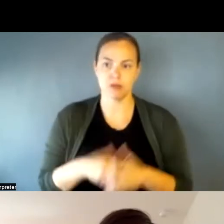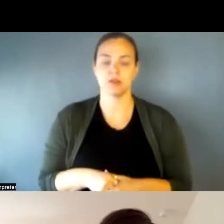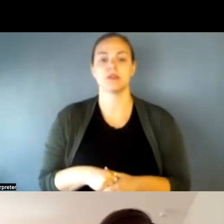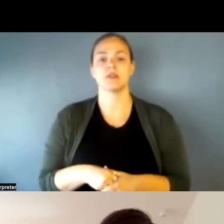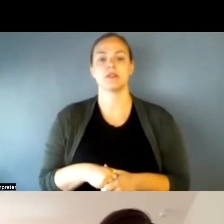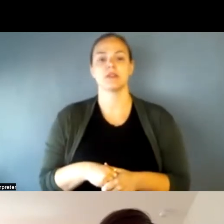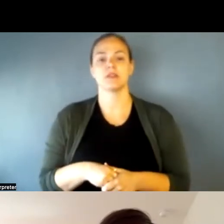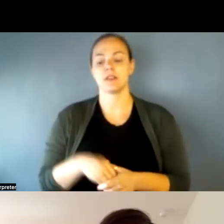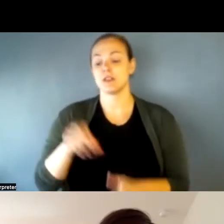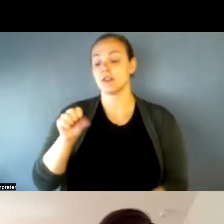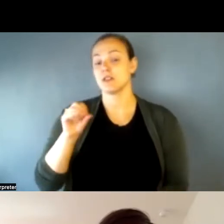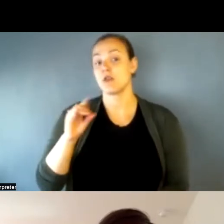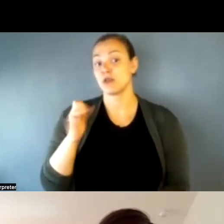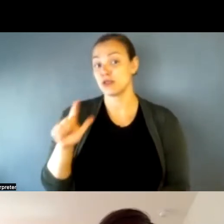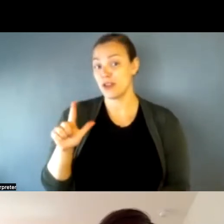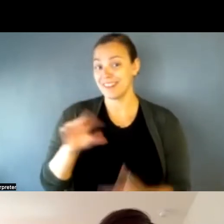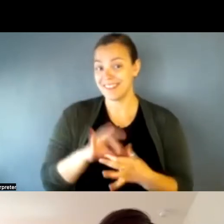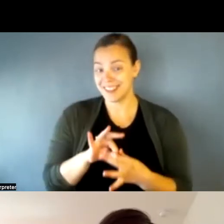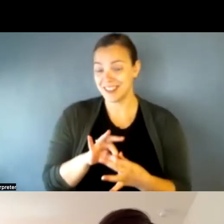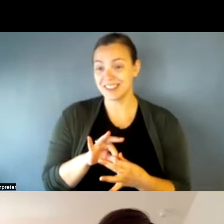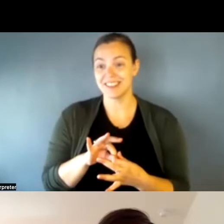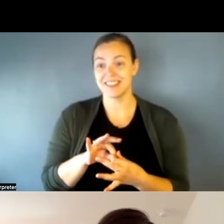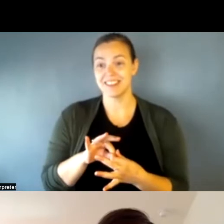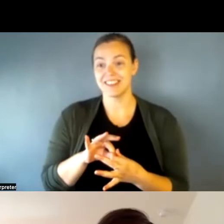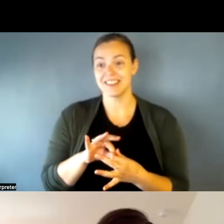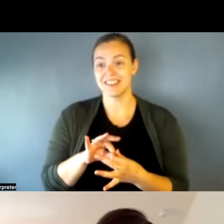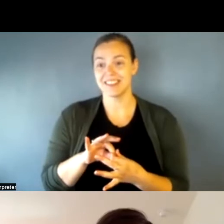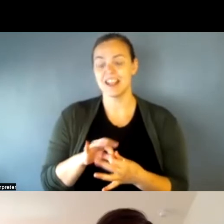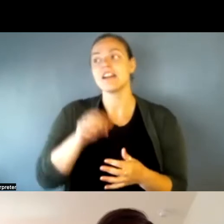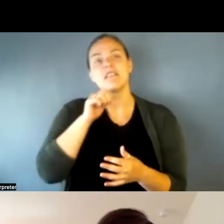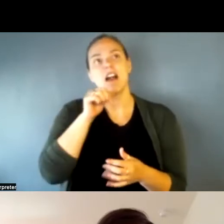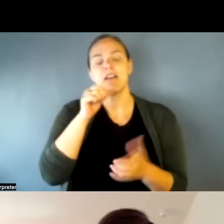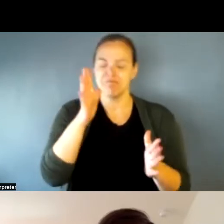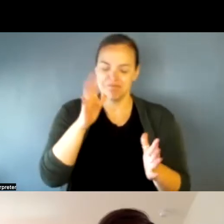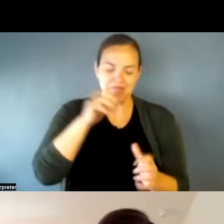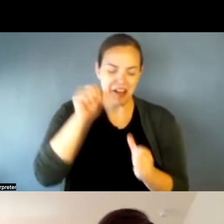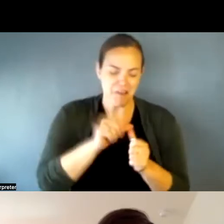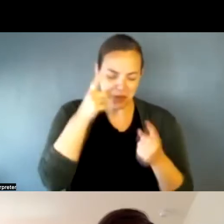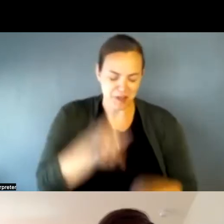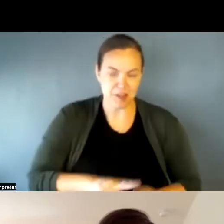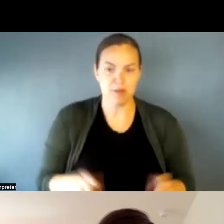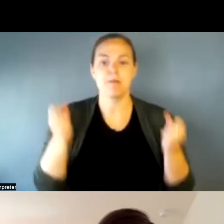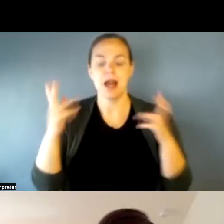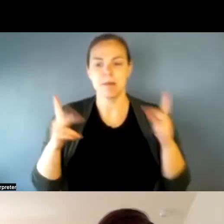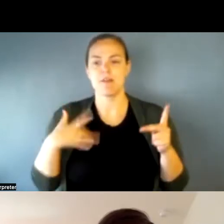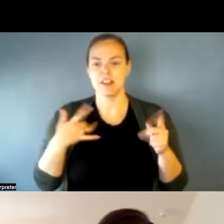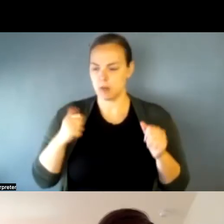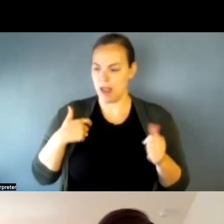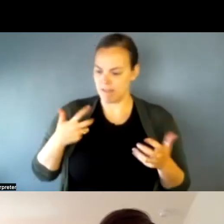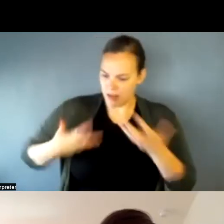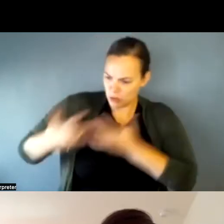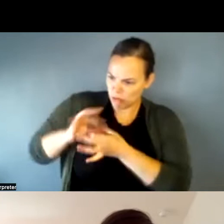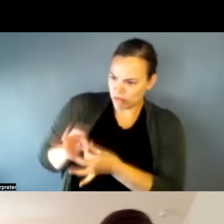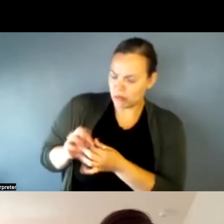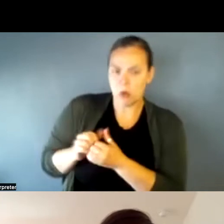with them, that we're fellow. Yeah, I wouldn't say everyone has this feeling, but a lot of people have the feeling we have a social connection with animals.